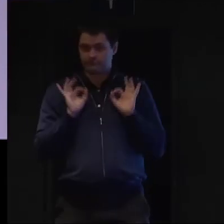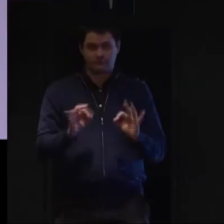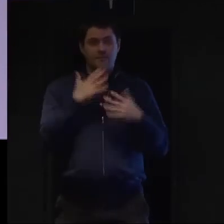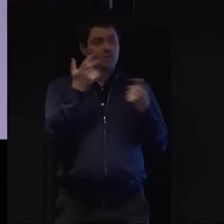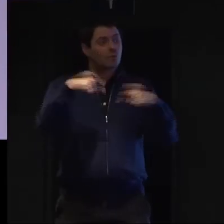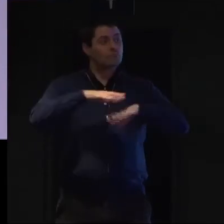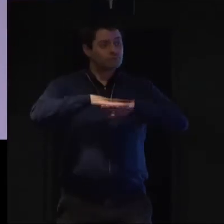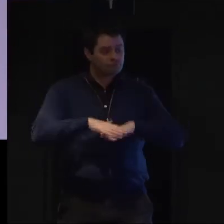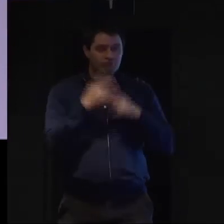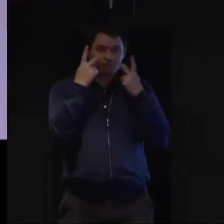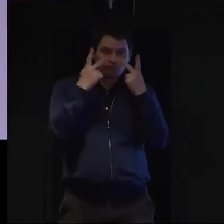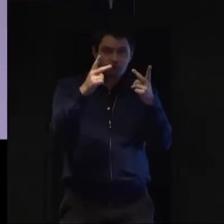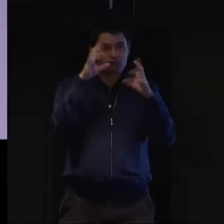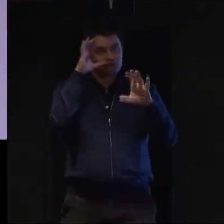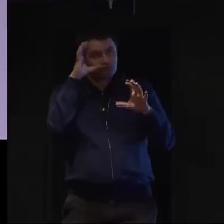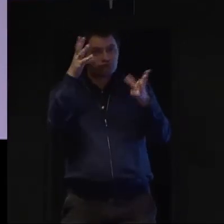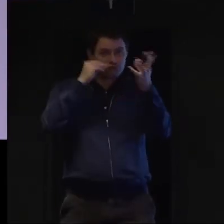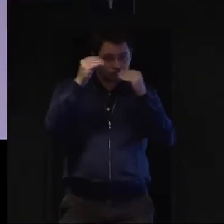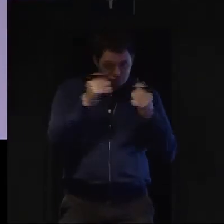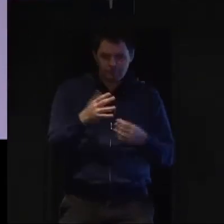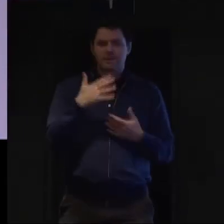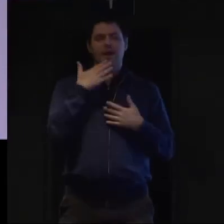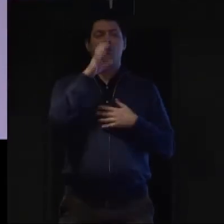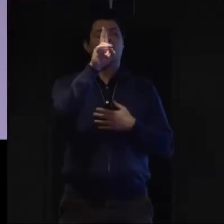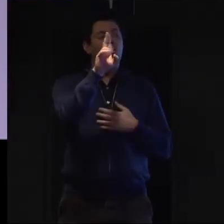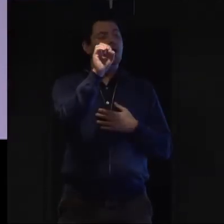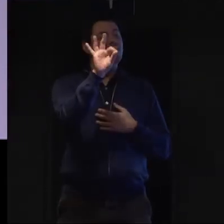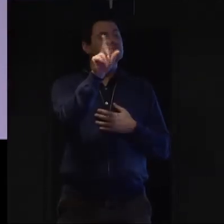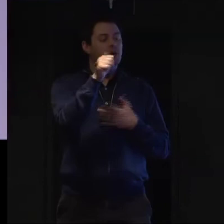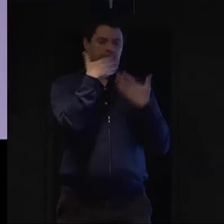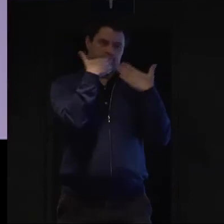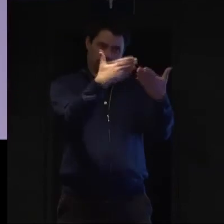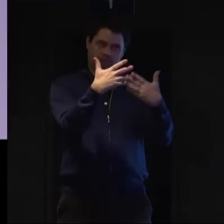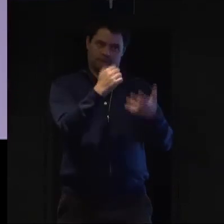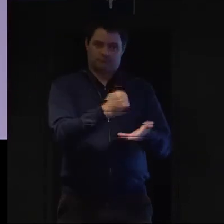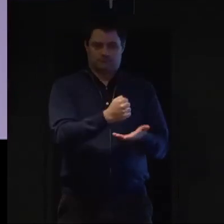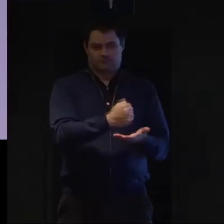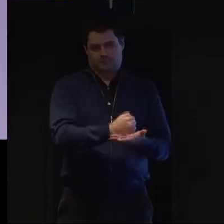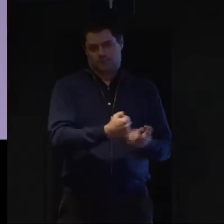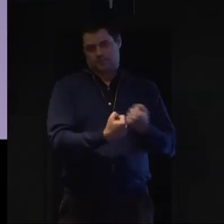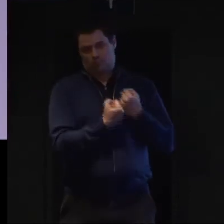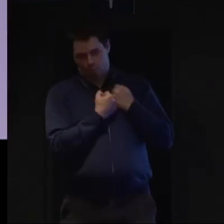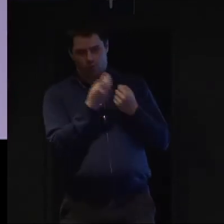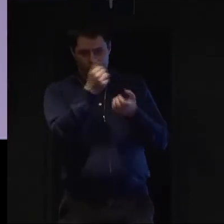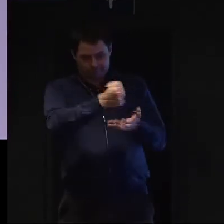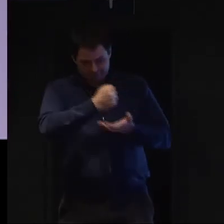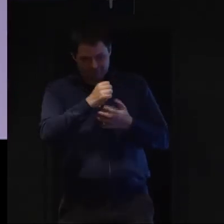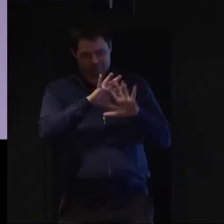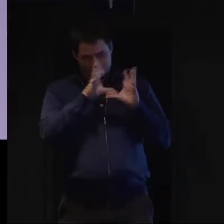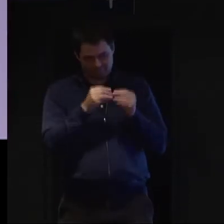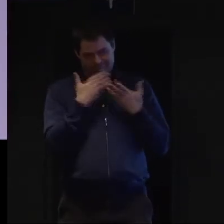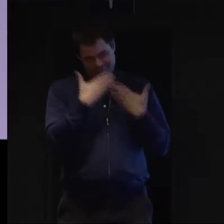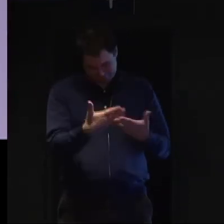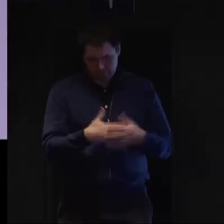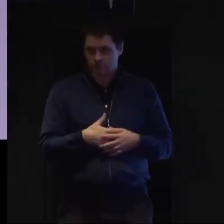participated. Thank you, UEFA, for your very great support. I hope you travel back